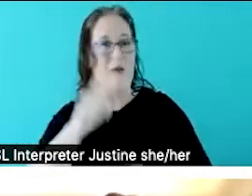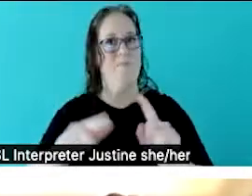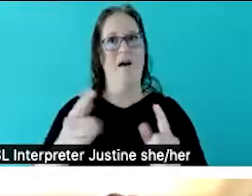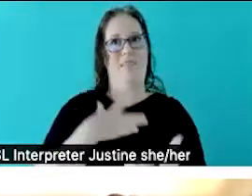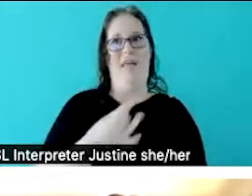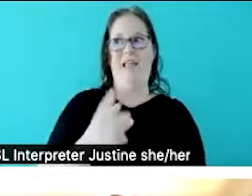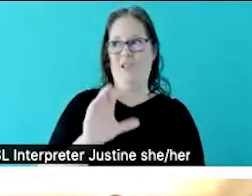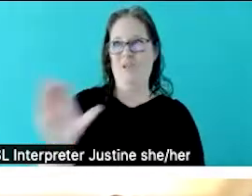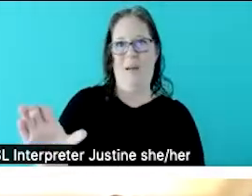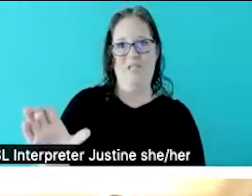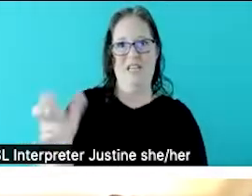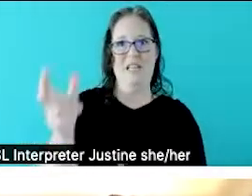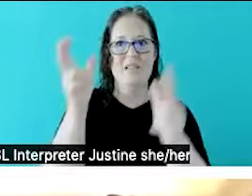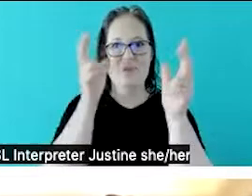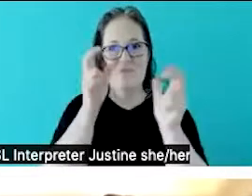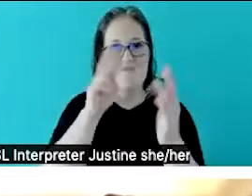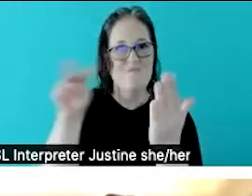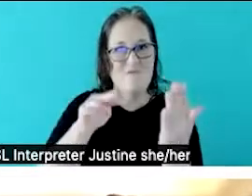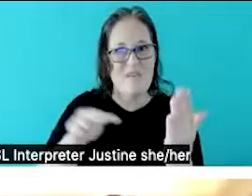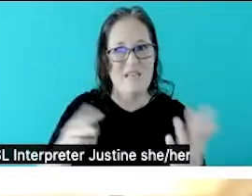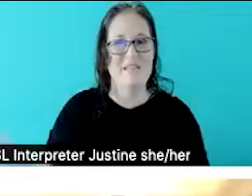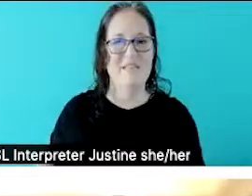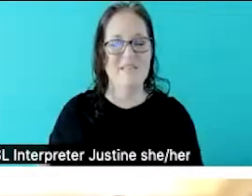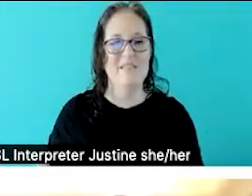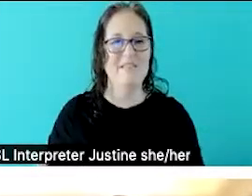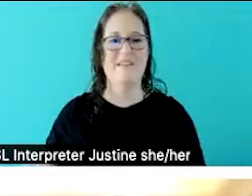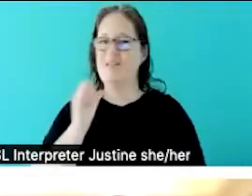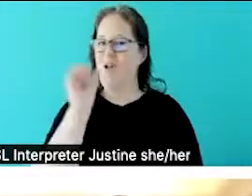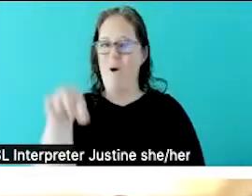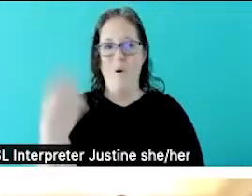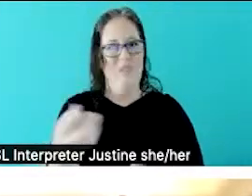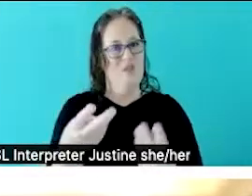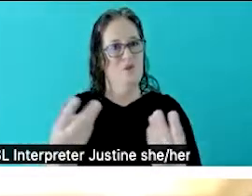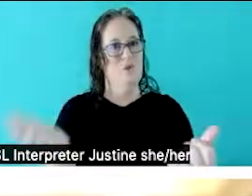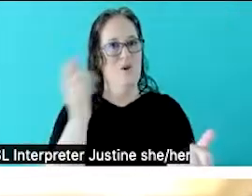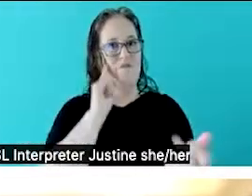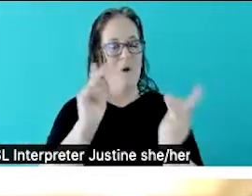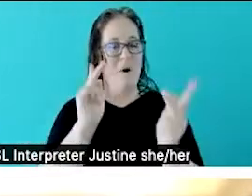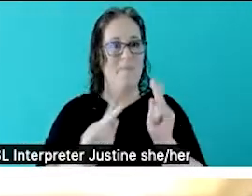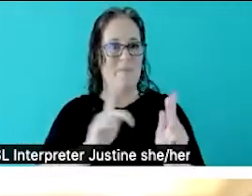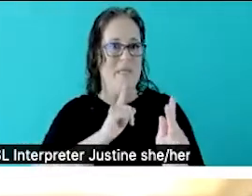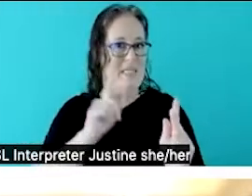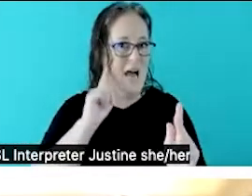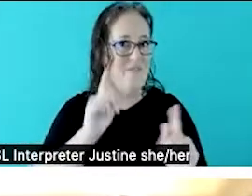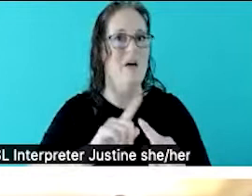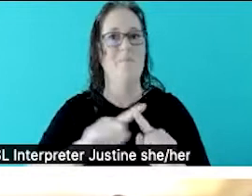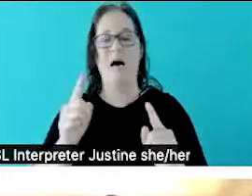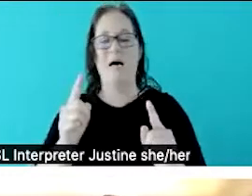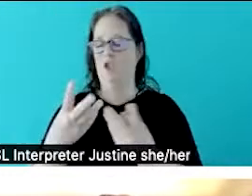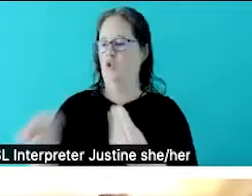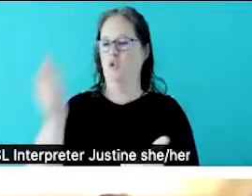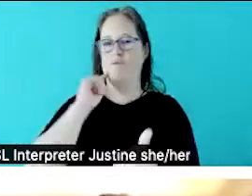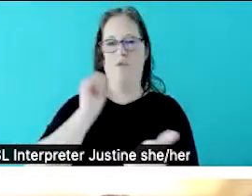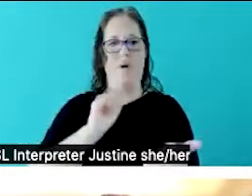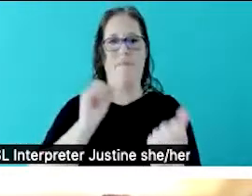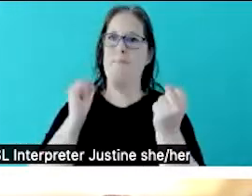captioning is not only a solution for people that cannot hear, it may be a solution for everyone. So those were some of